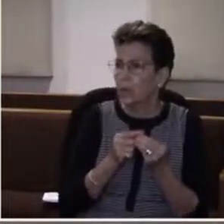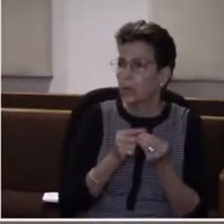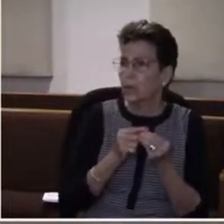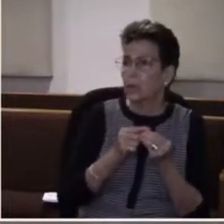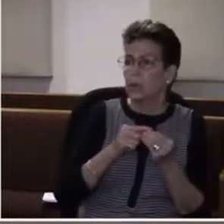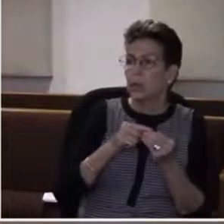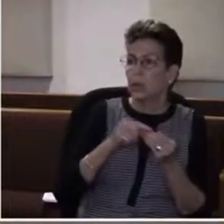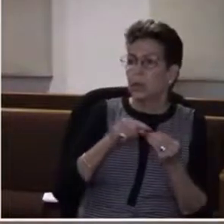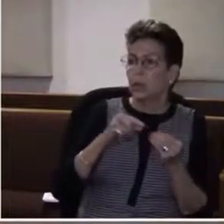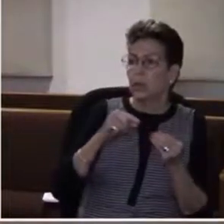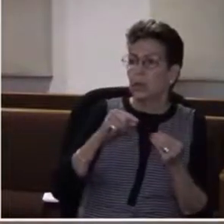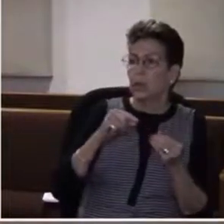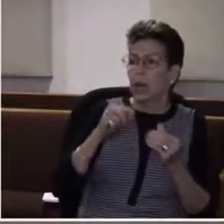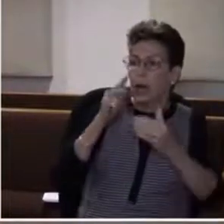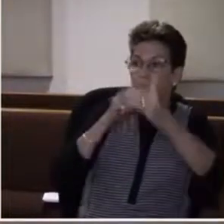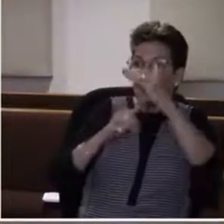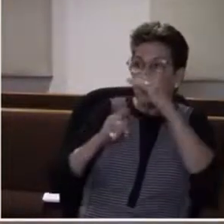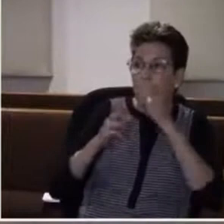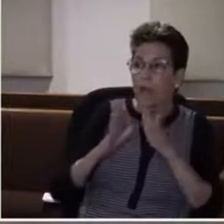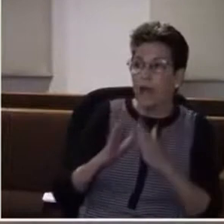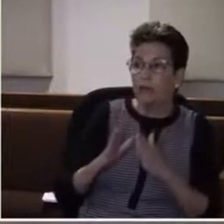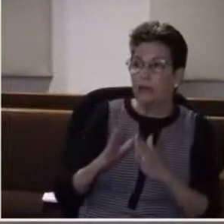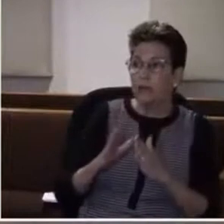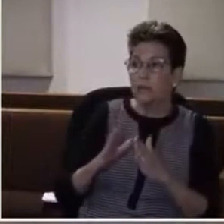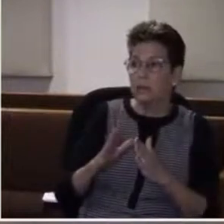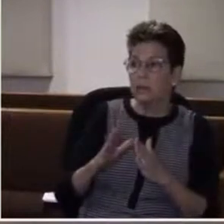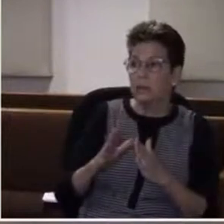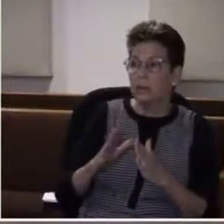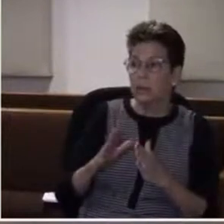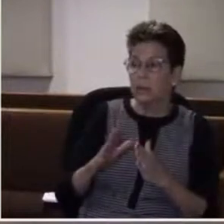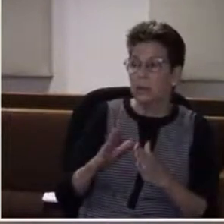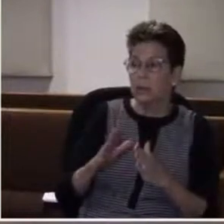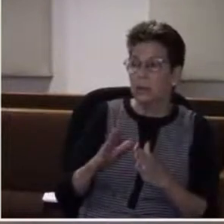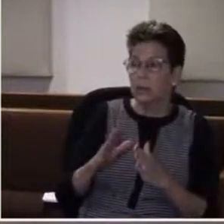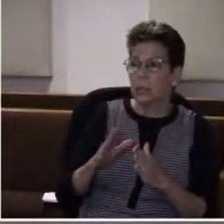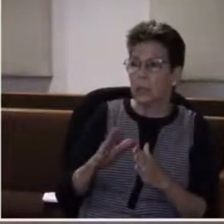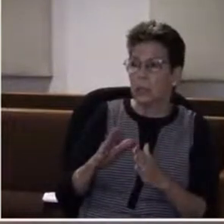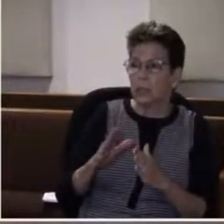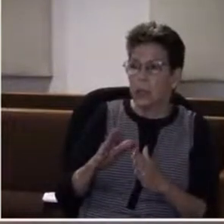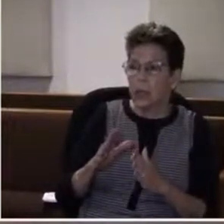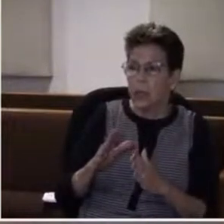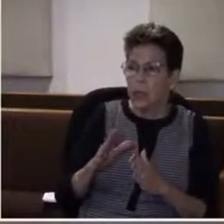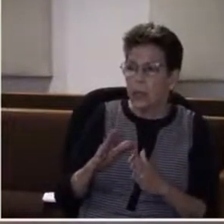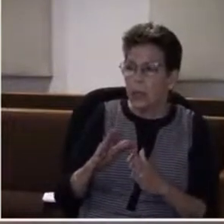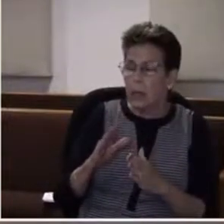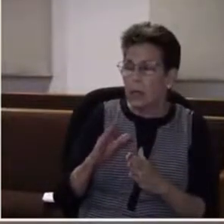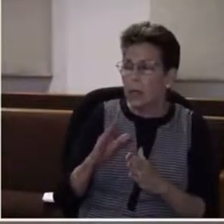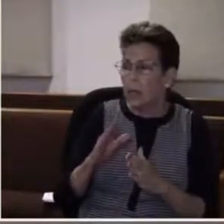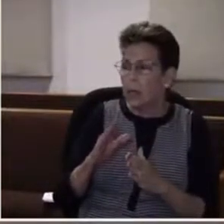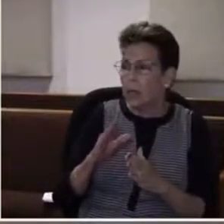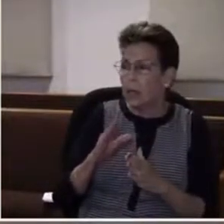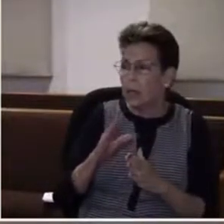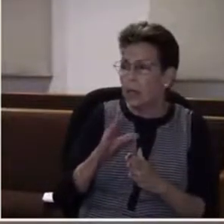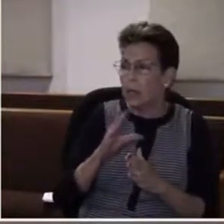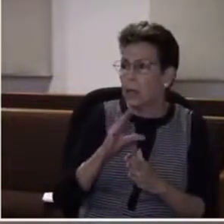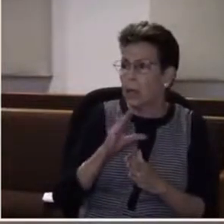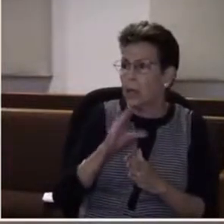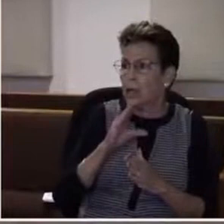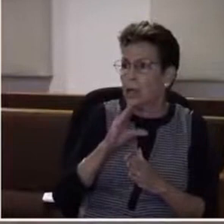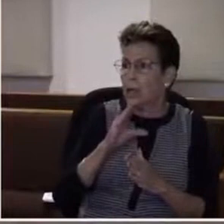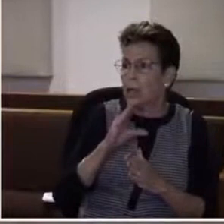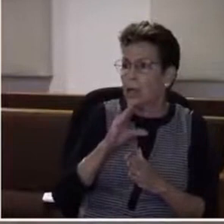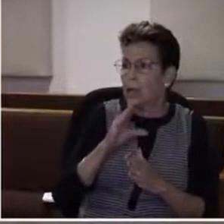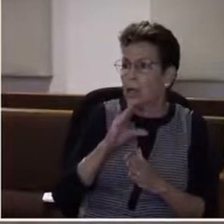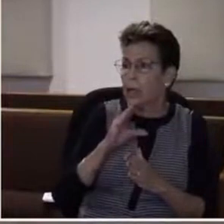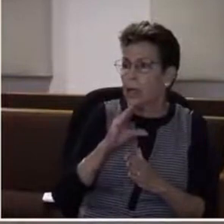the prophets, who through faith subdued kingdoms, wrought righteousness, obtained promises, stopped the mouths of lions.